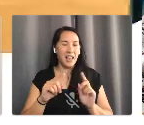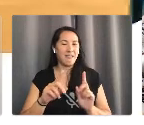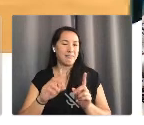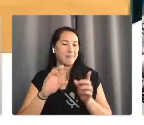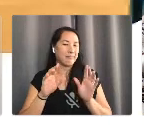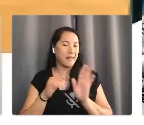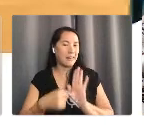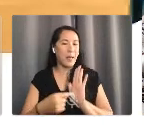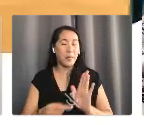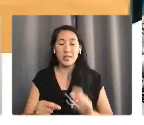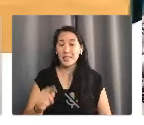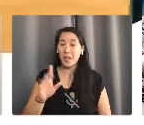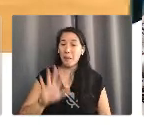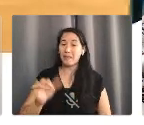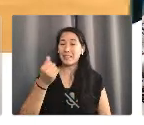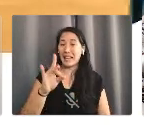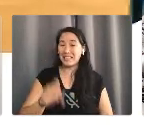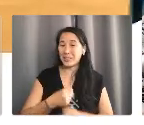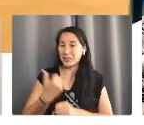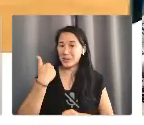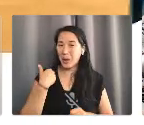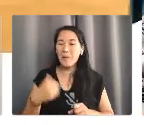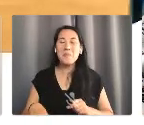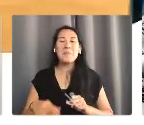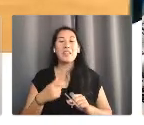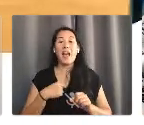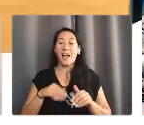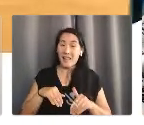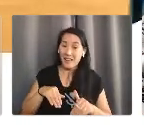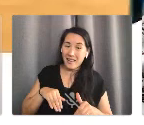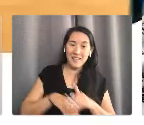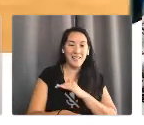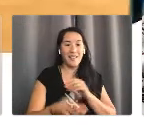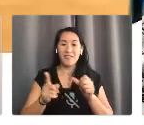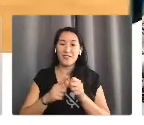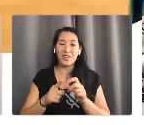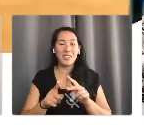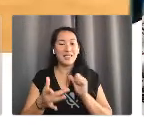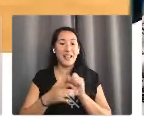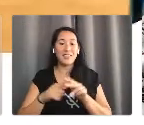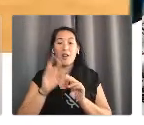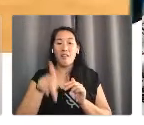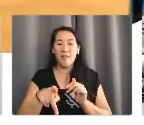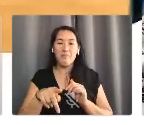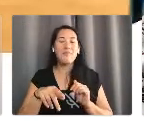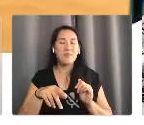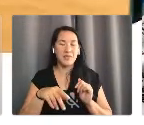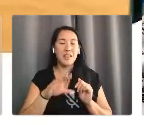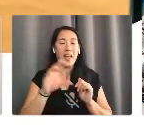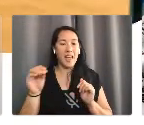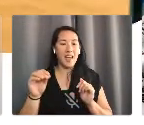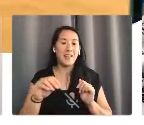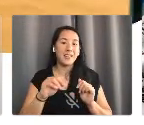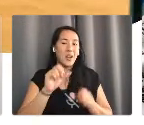just aged myself. I got my foot in the door at my first tech startup, and I started as a tech support engineer, sitting